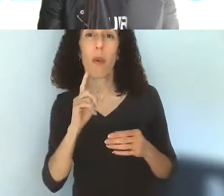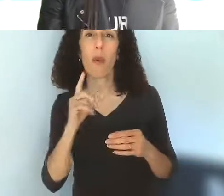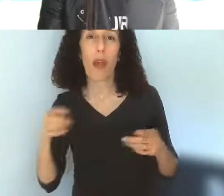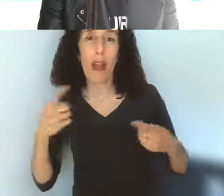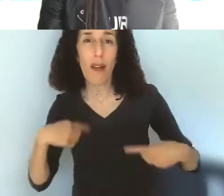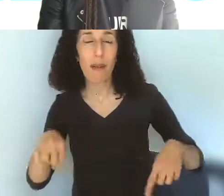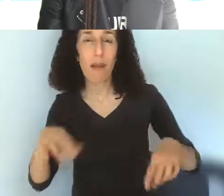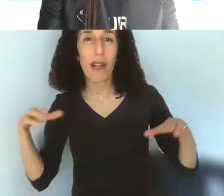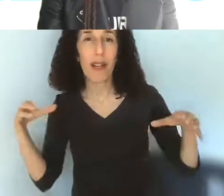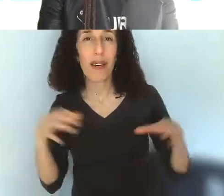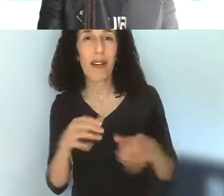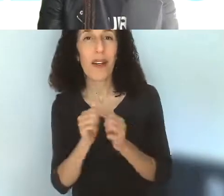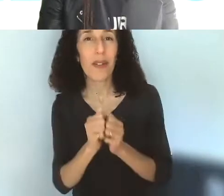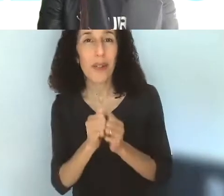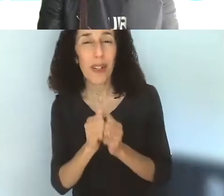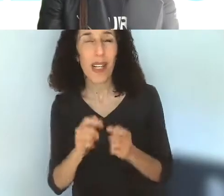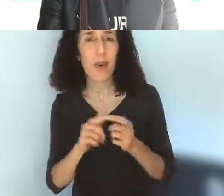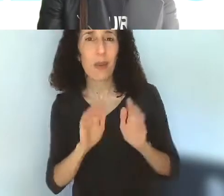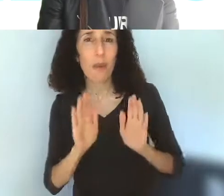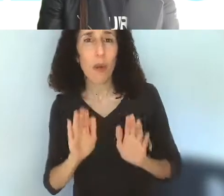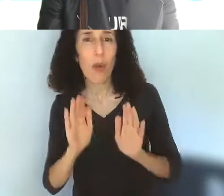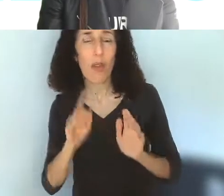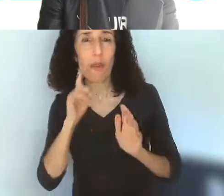with us and pushing us forward